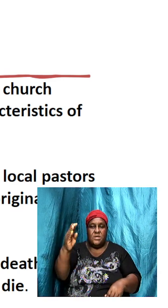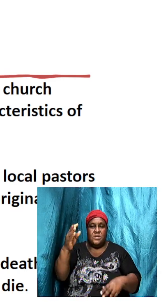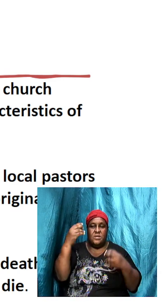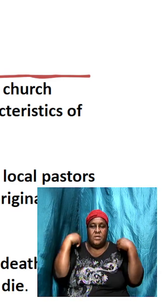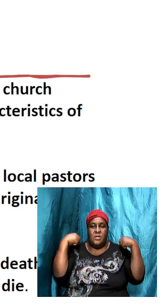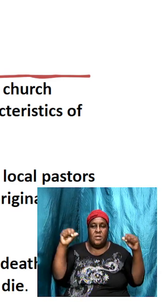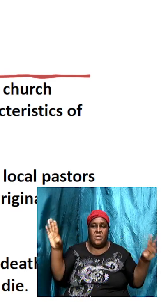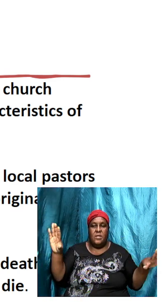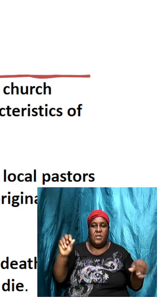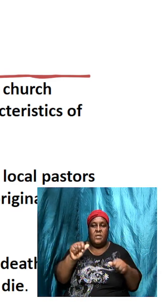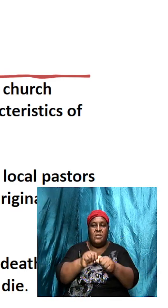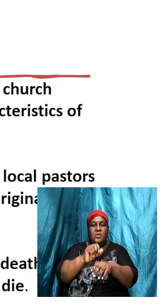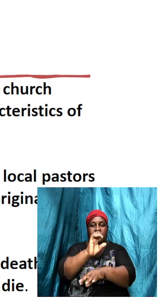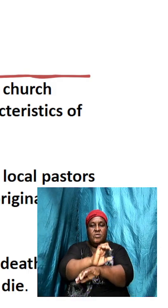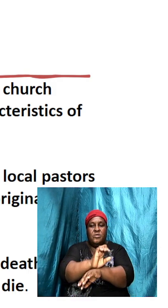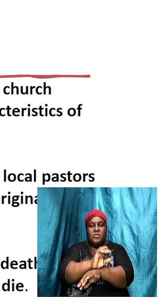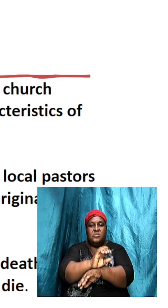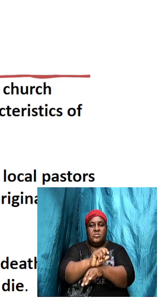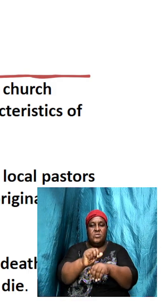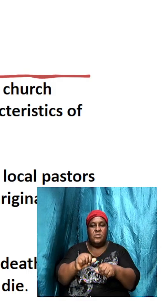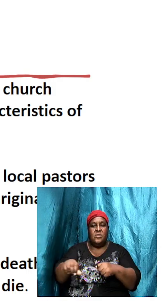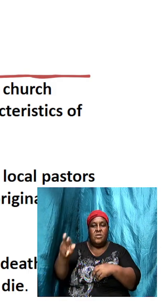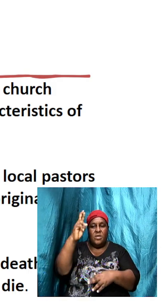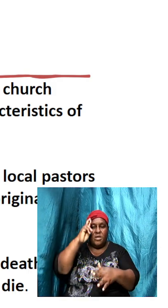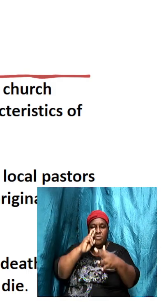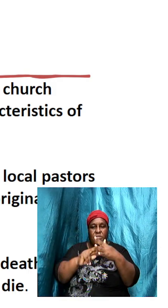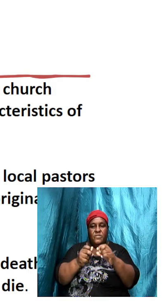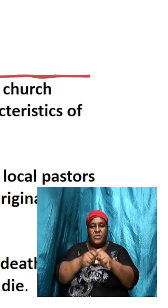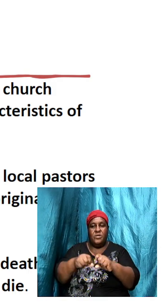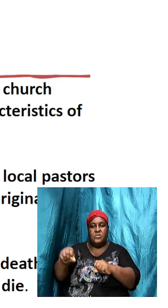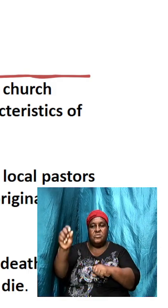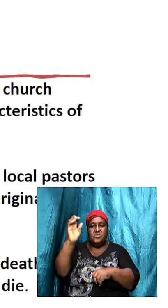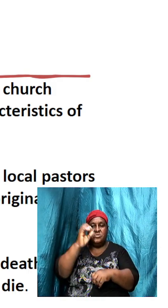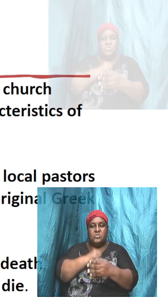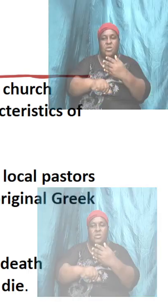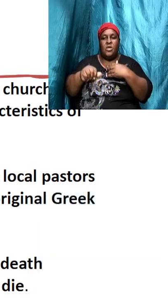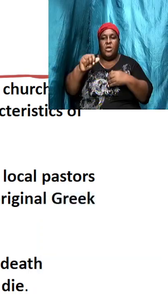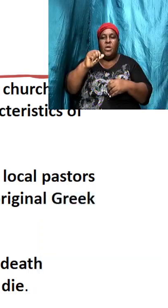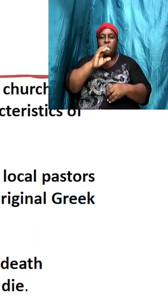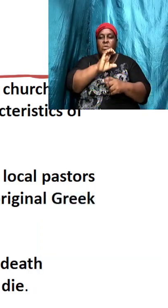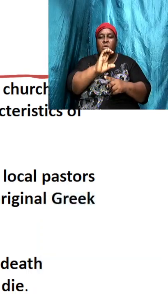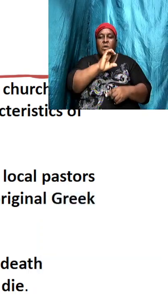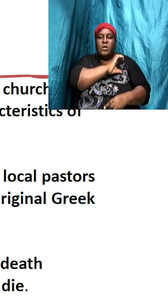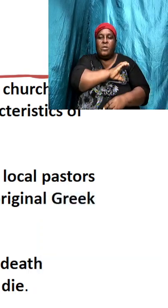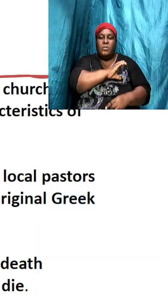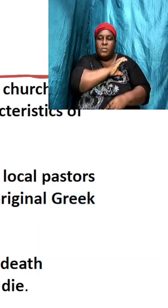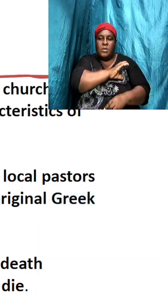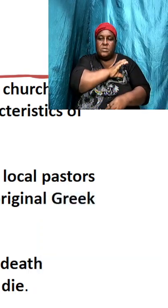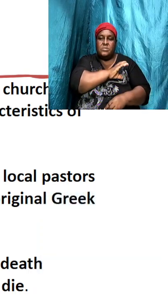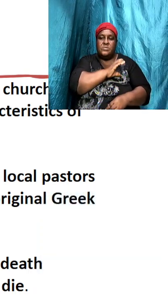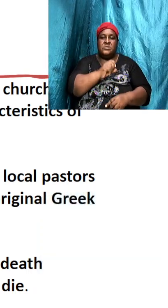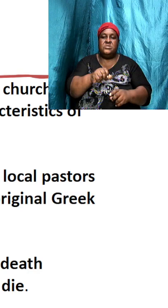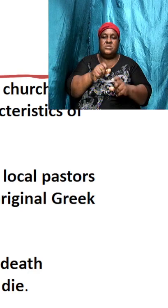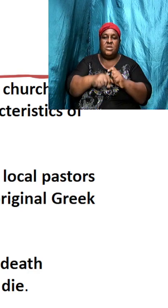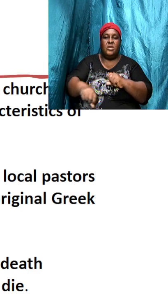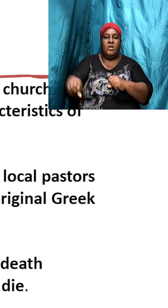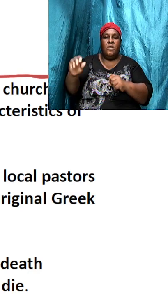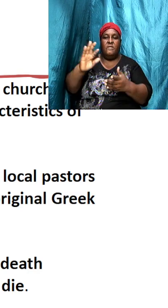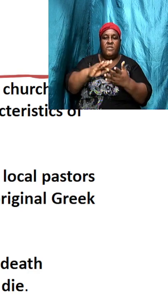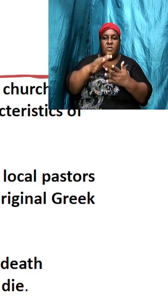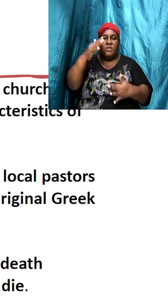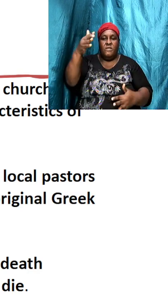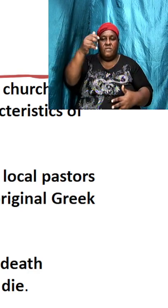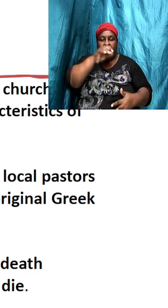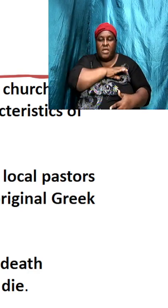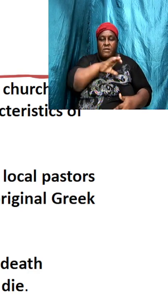angel of each churches contains a reference to some characteristic of the